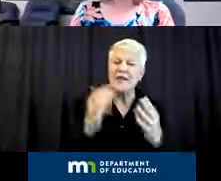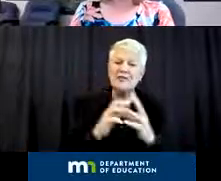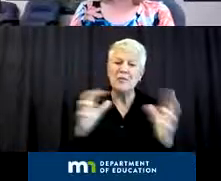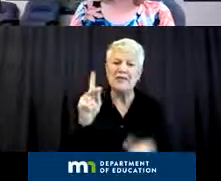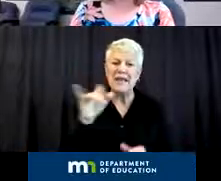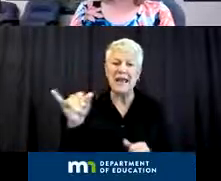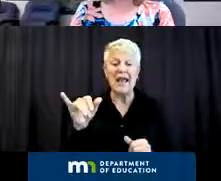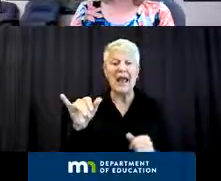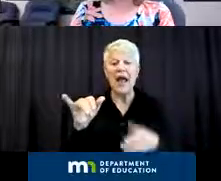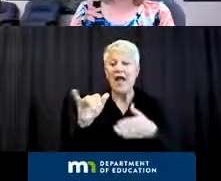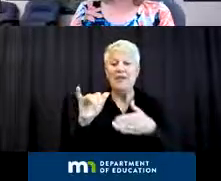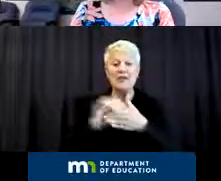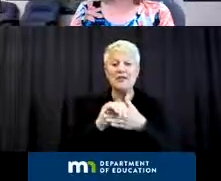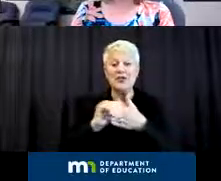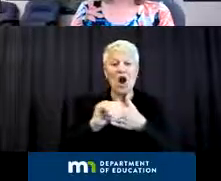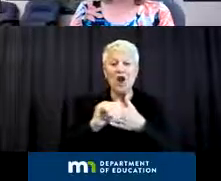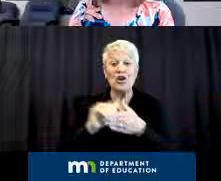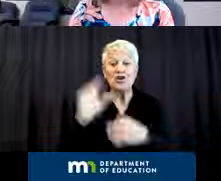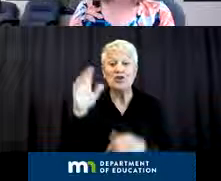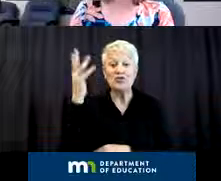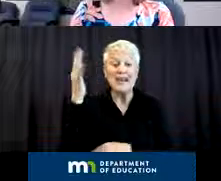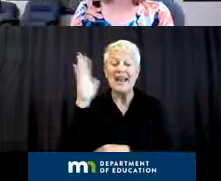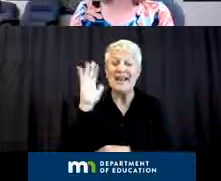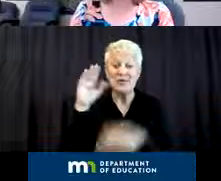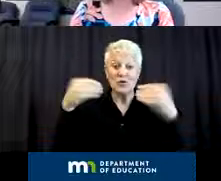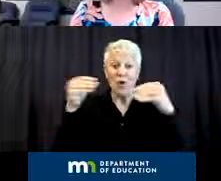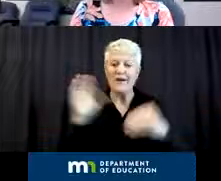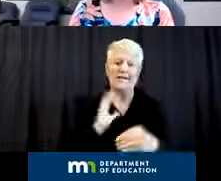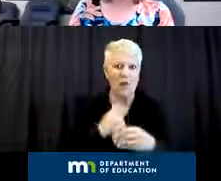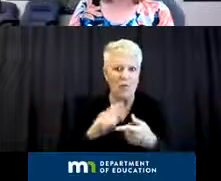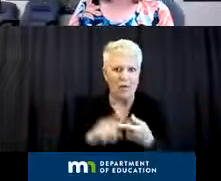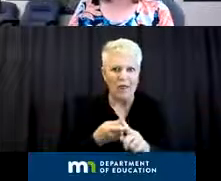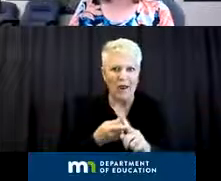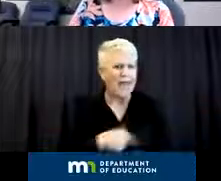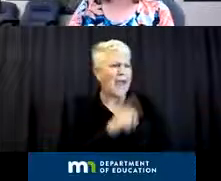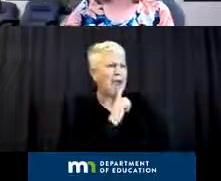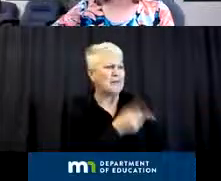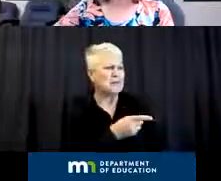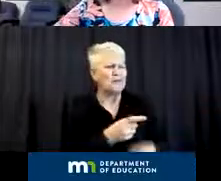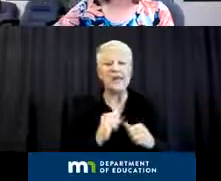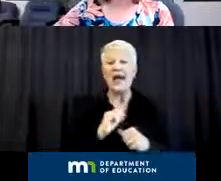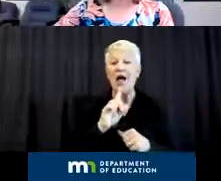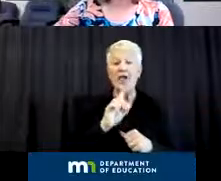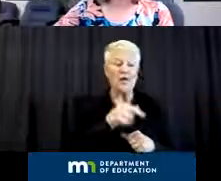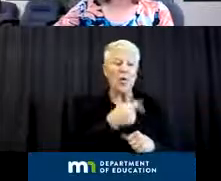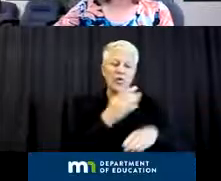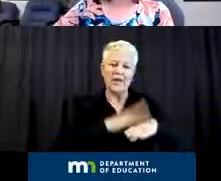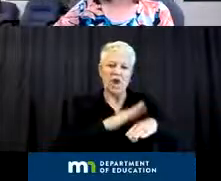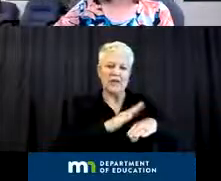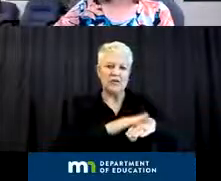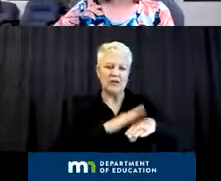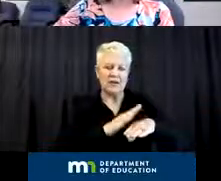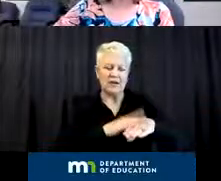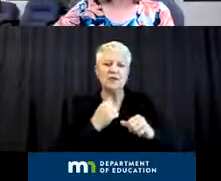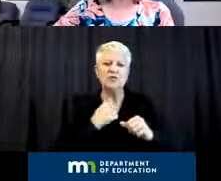Kay. The Dollar Tree is our friend. Absolutely, absolutely. Yeah. And the only caution would be